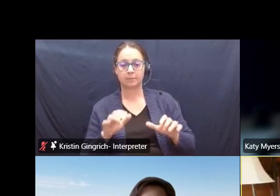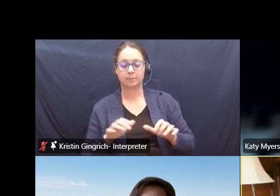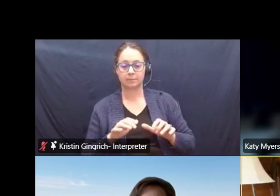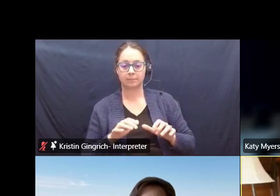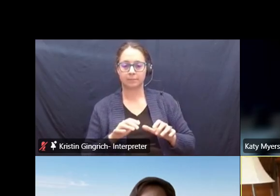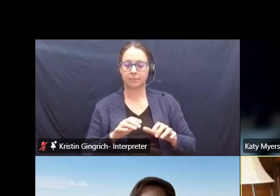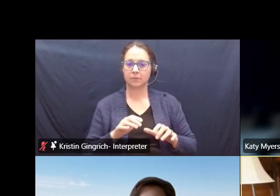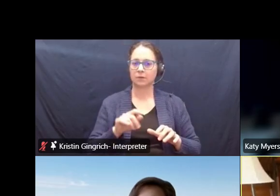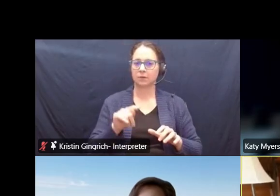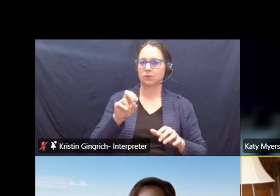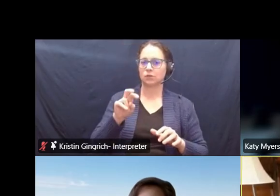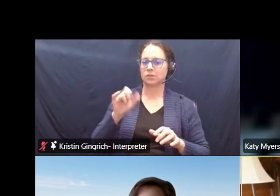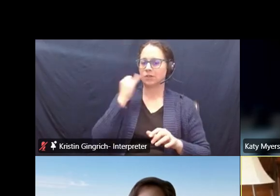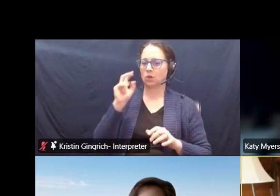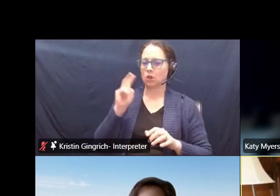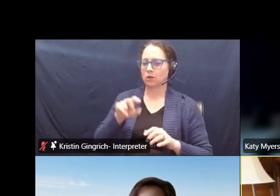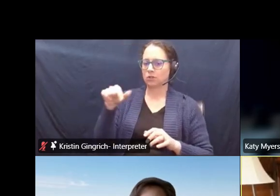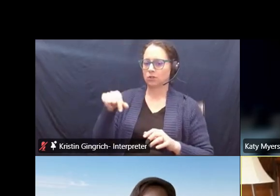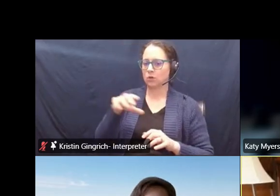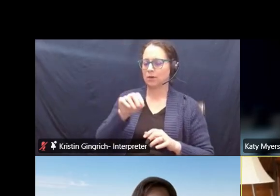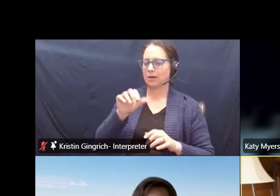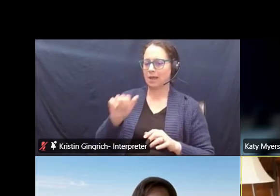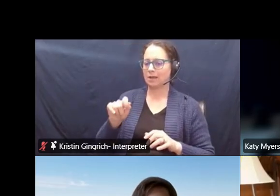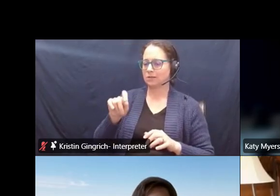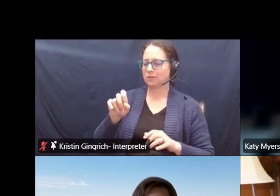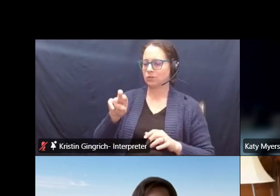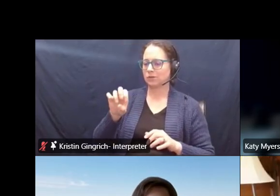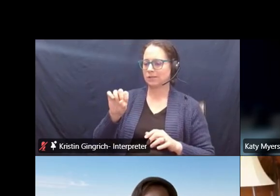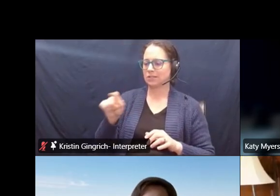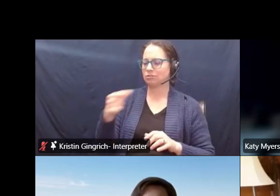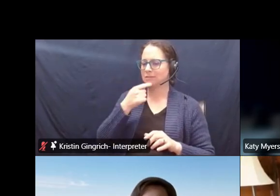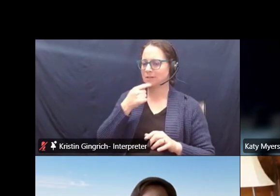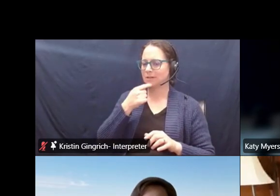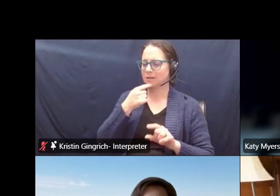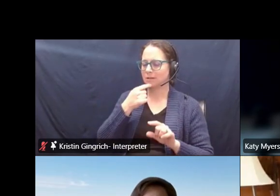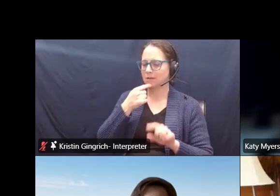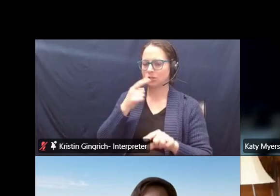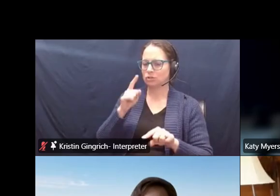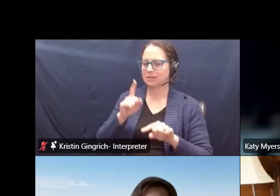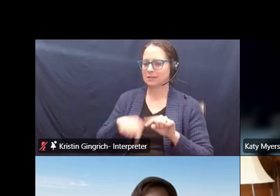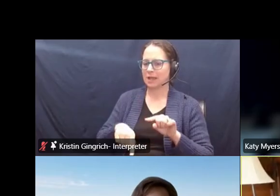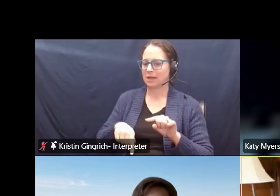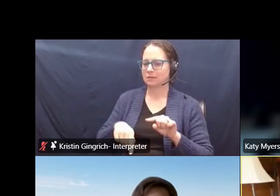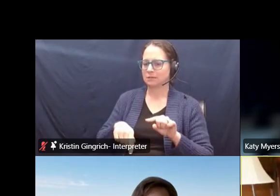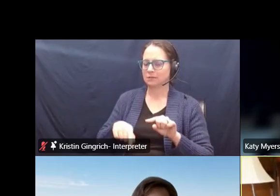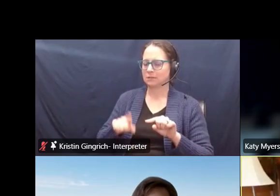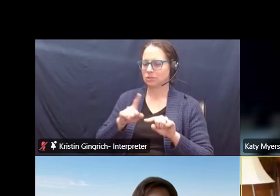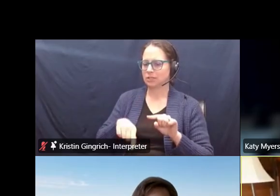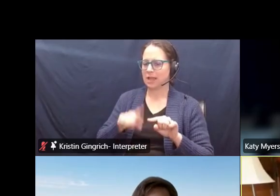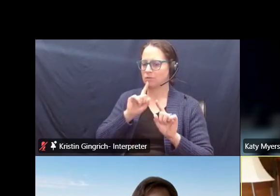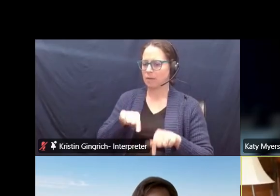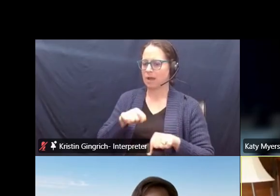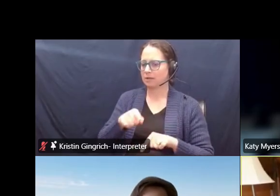look at the Q&A, Teresa is saying she can't